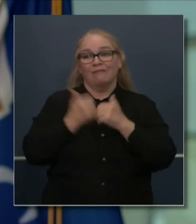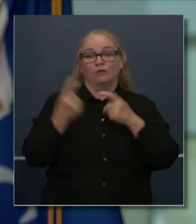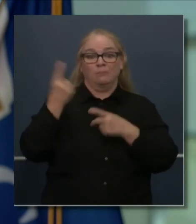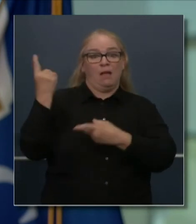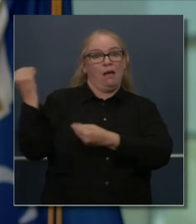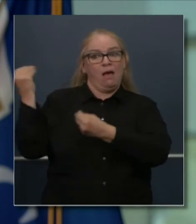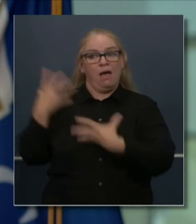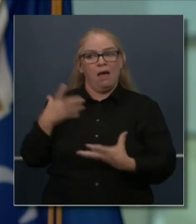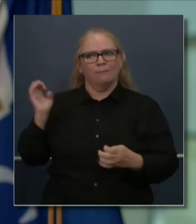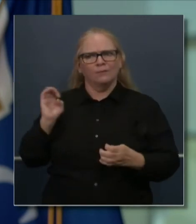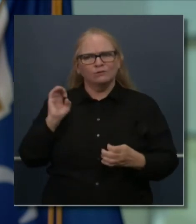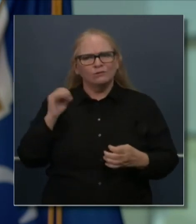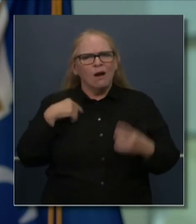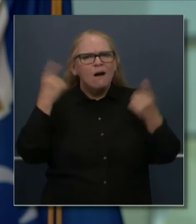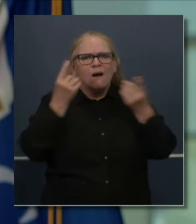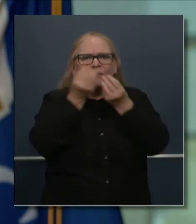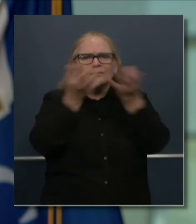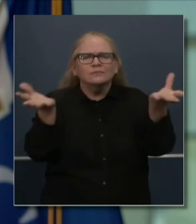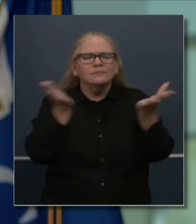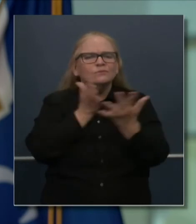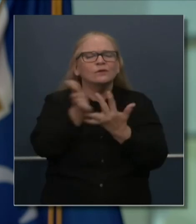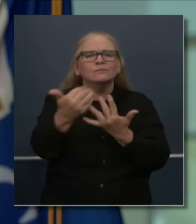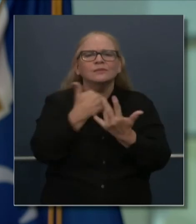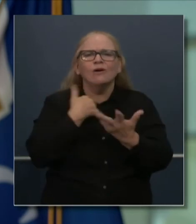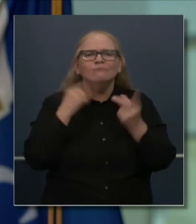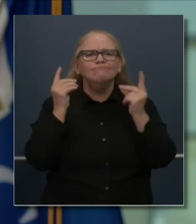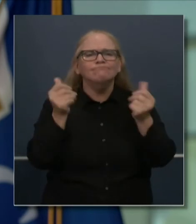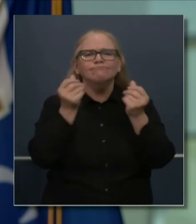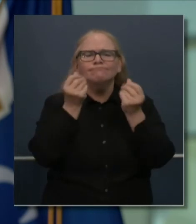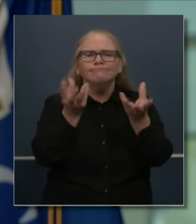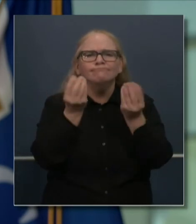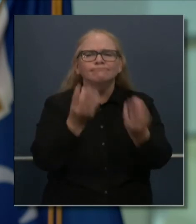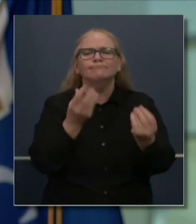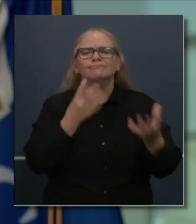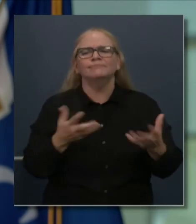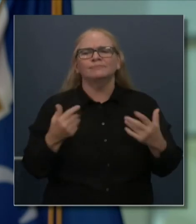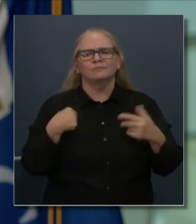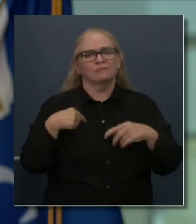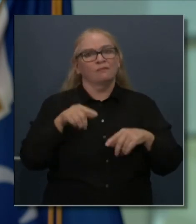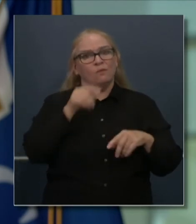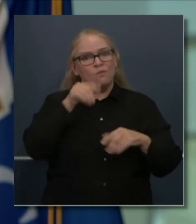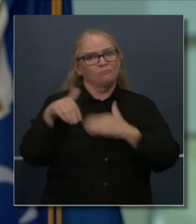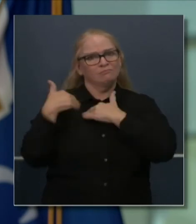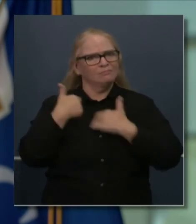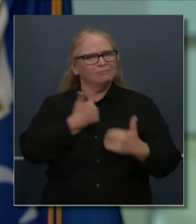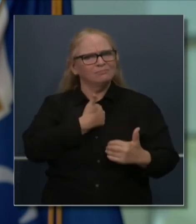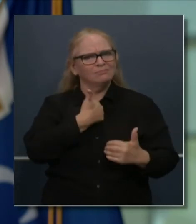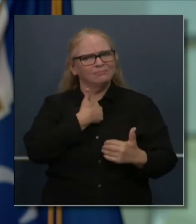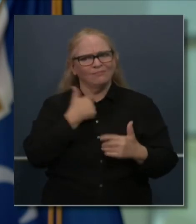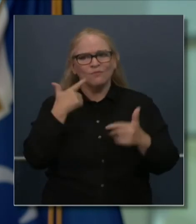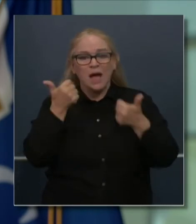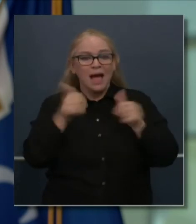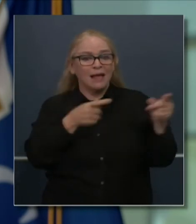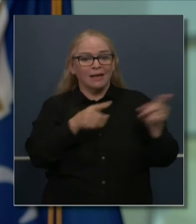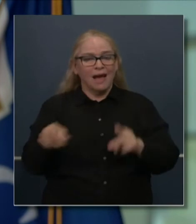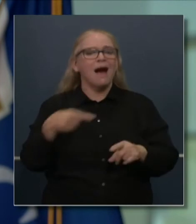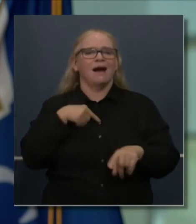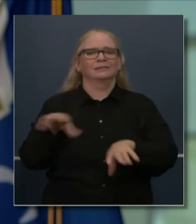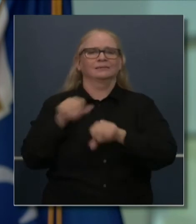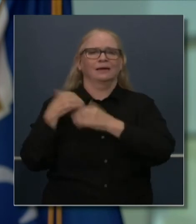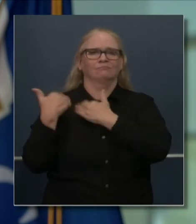about when they did, which I think is important, to take responsibility to fix them. Vermel, Politico.